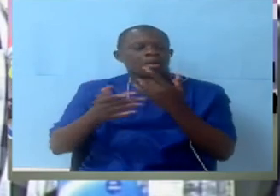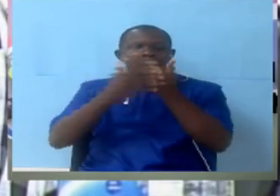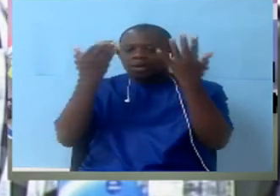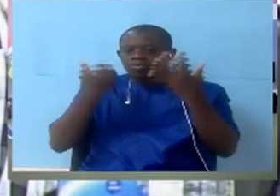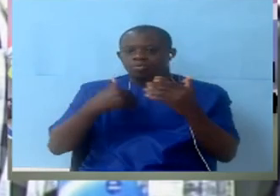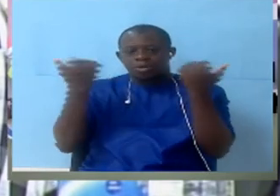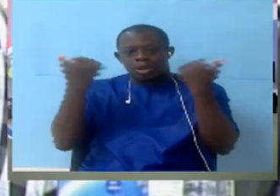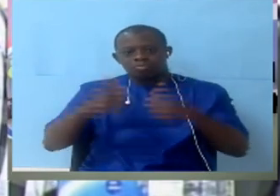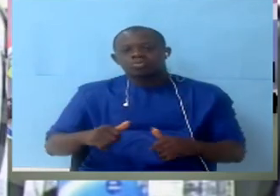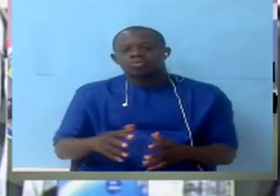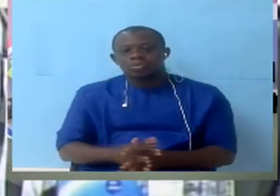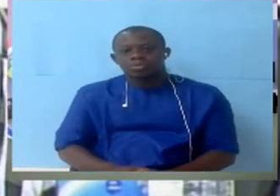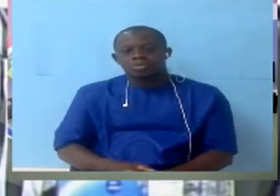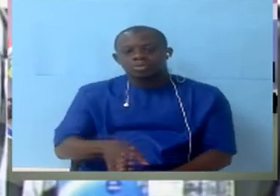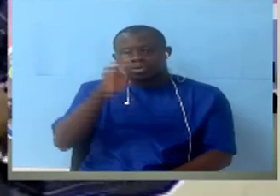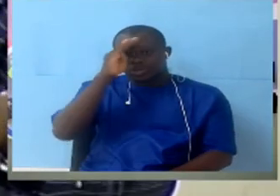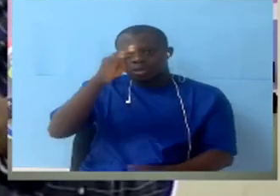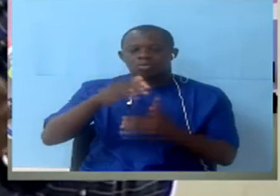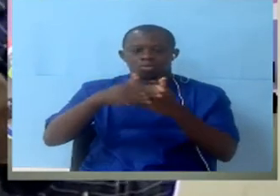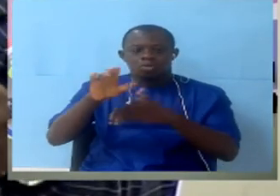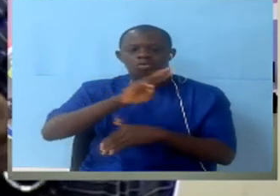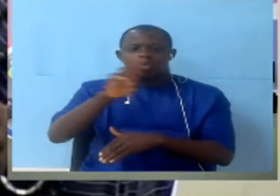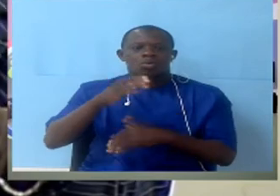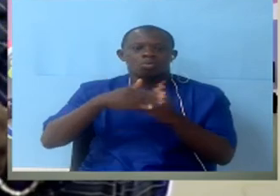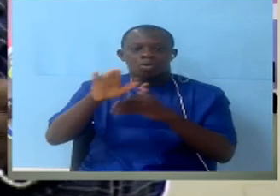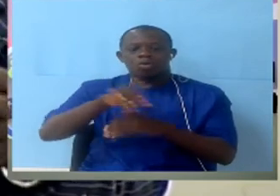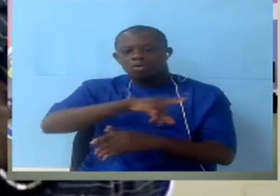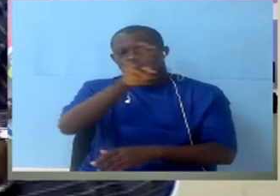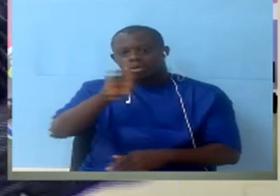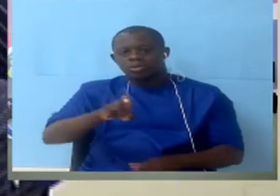Yes, many times. Thank you very much. No further questions.